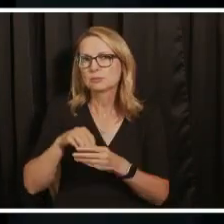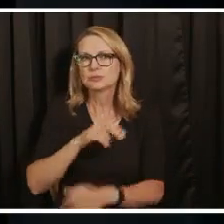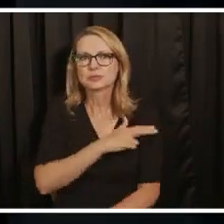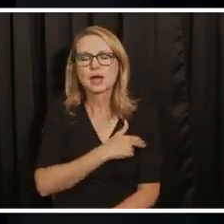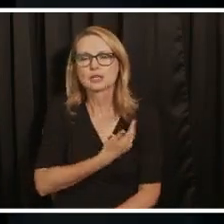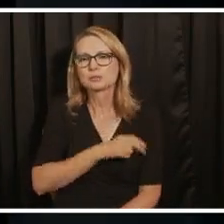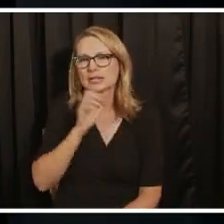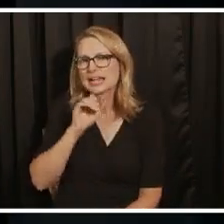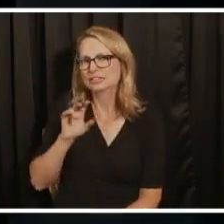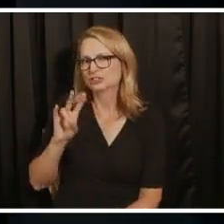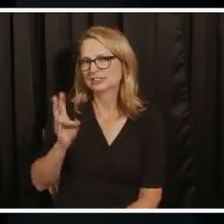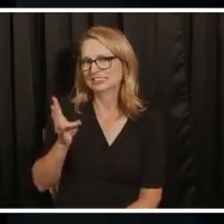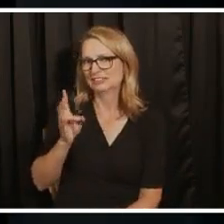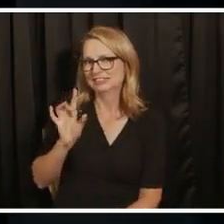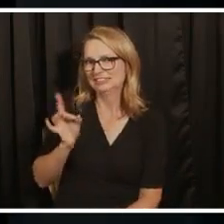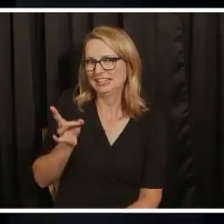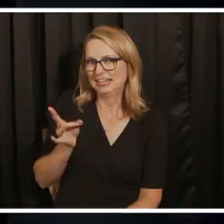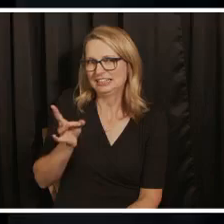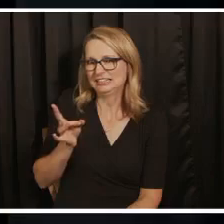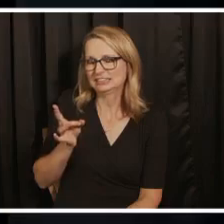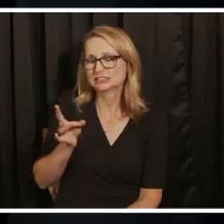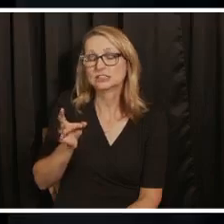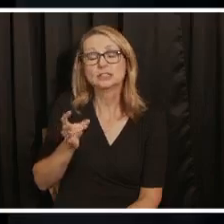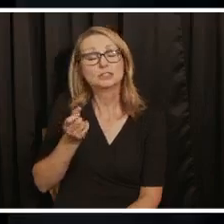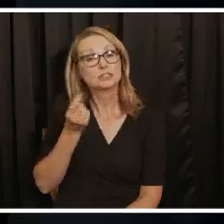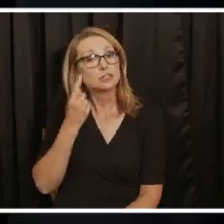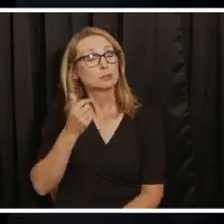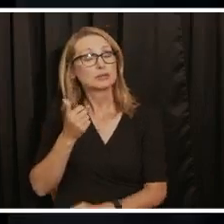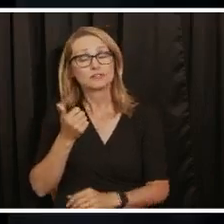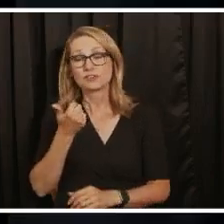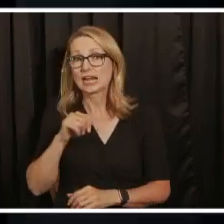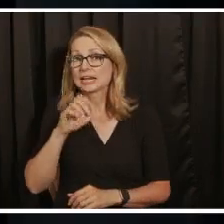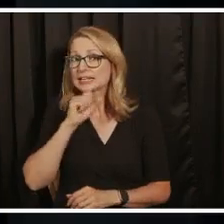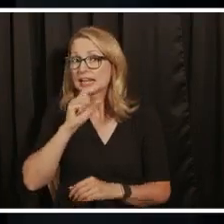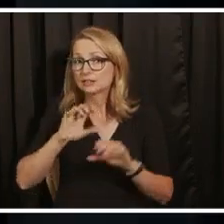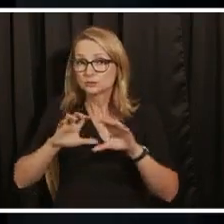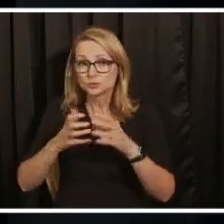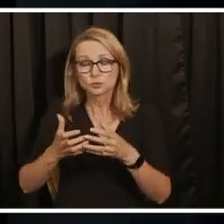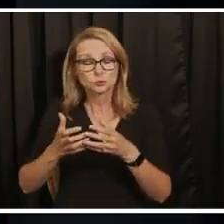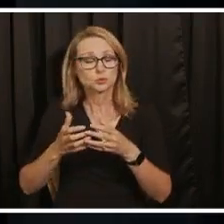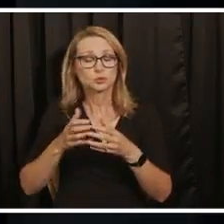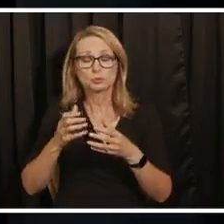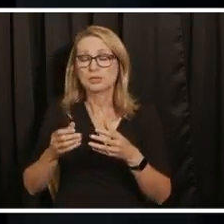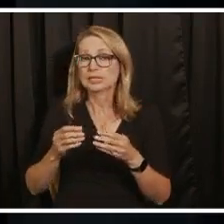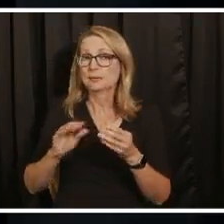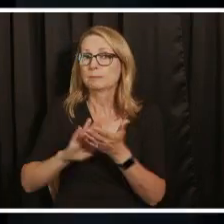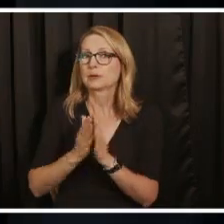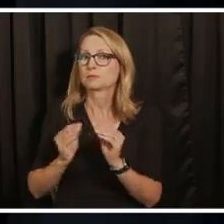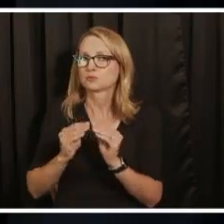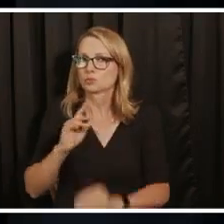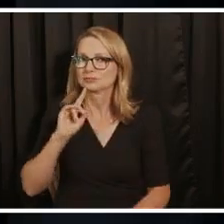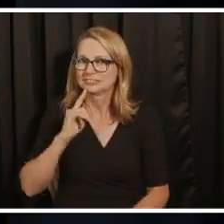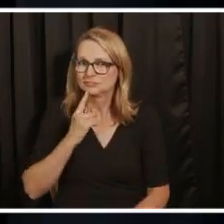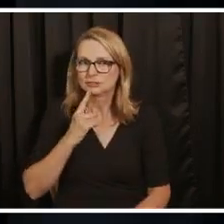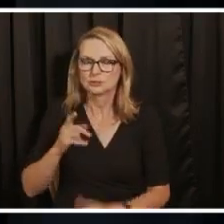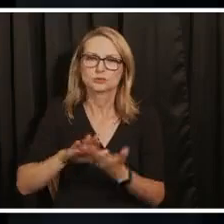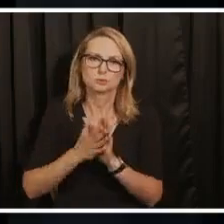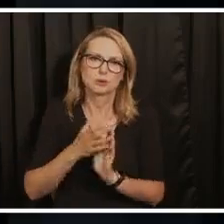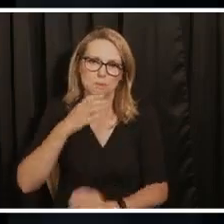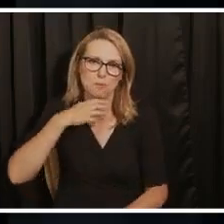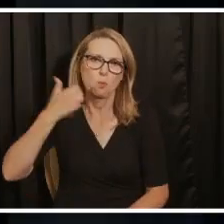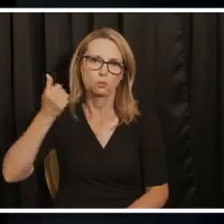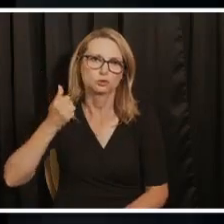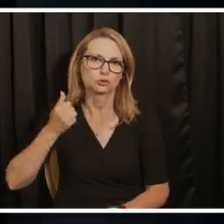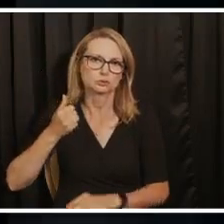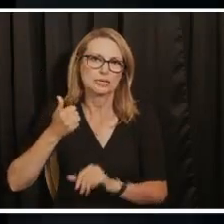But it really, every decade, the risks are higher. The risk is higher for somebody who's 62, then 52, then 42, then 32, and so on